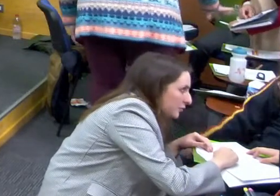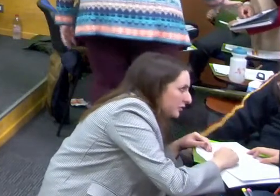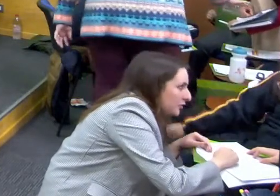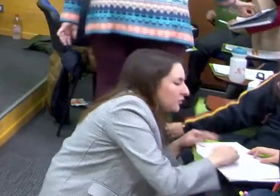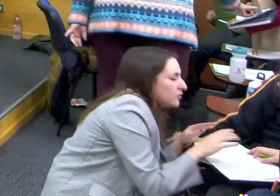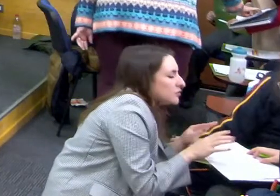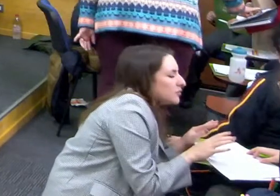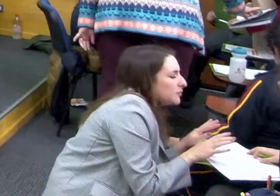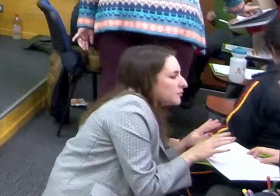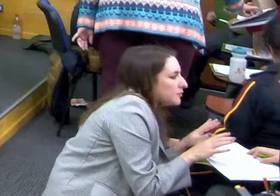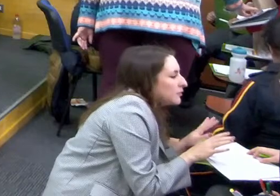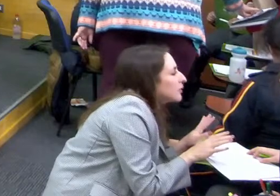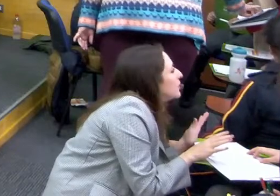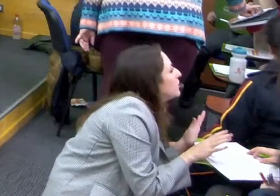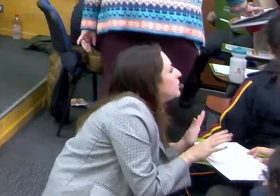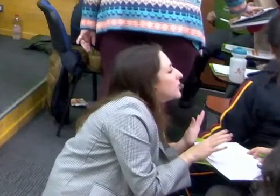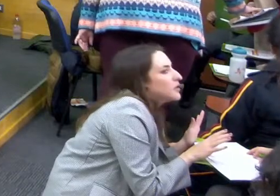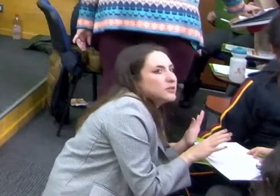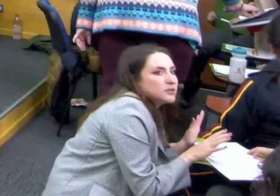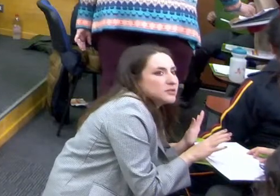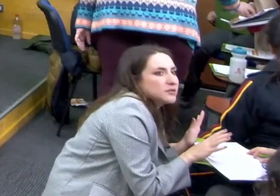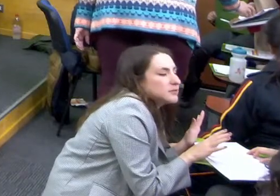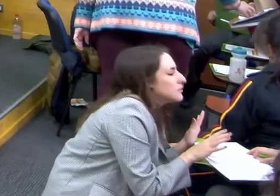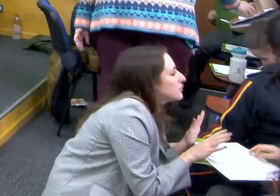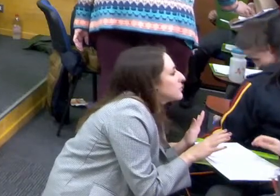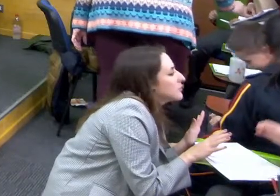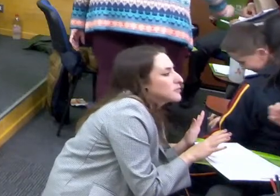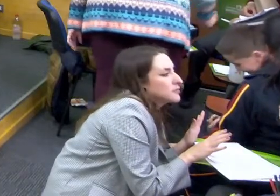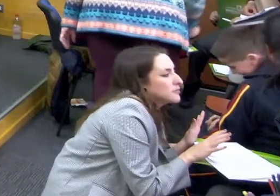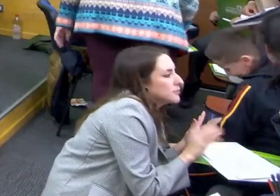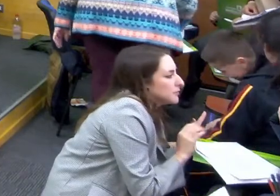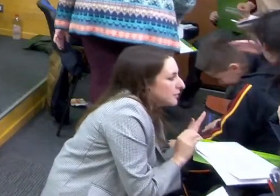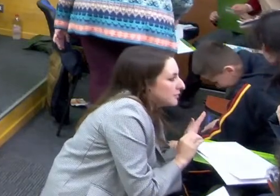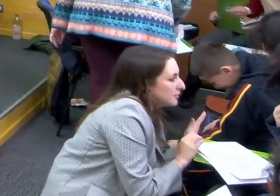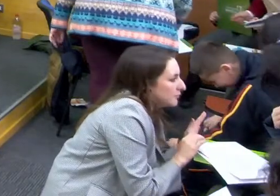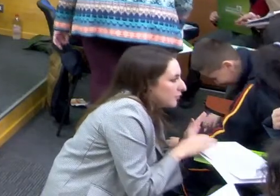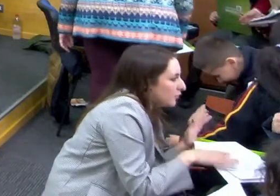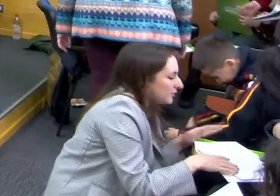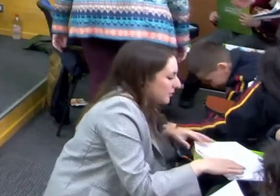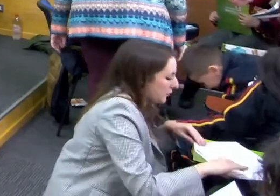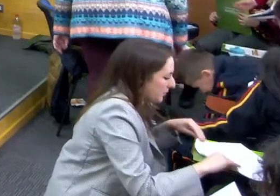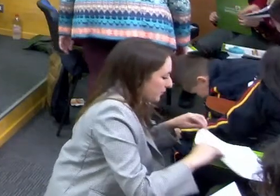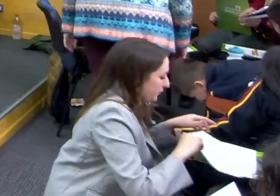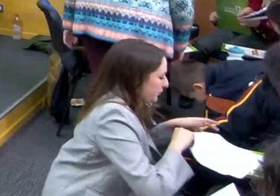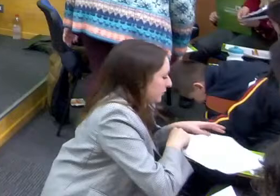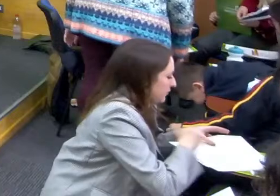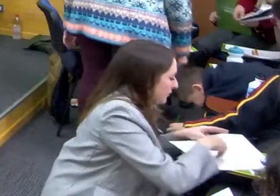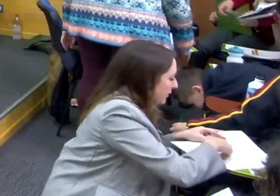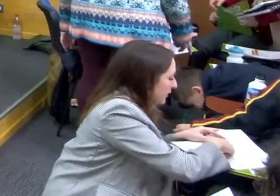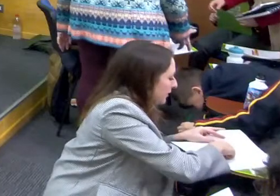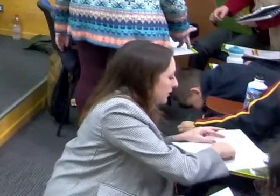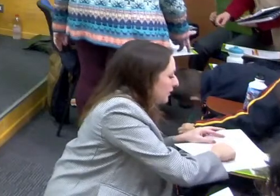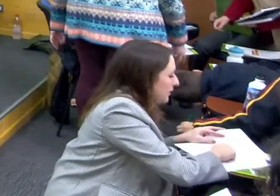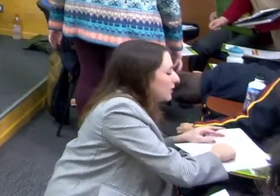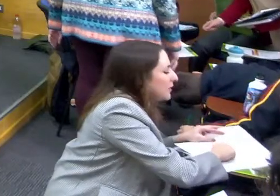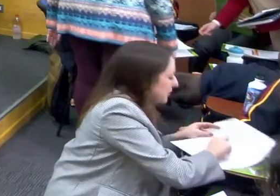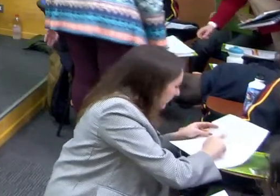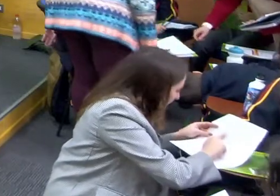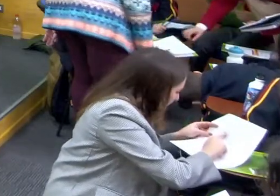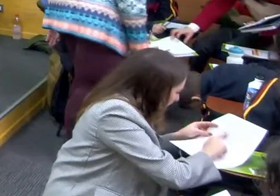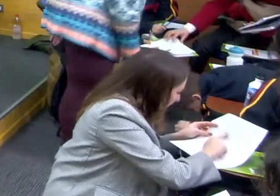Well, if you're just gonna do the competition, you want to be. That's why